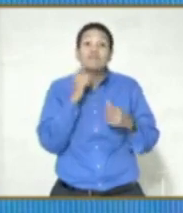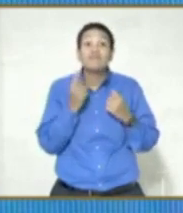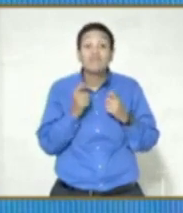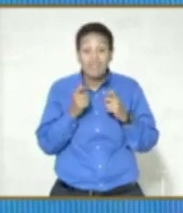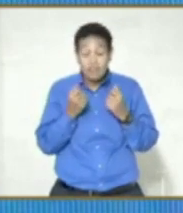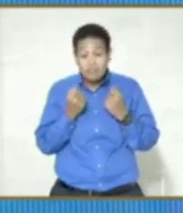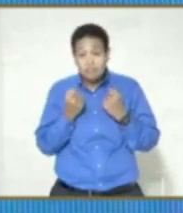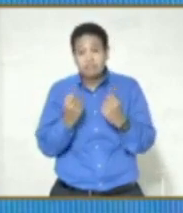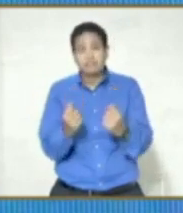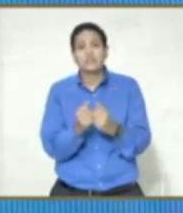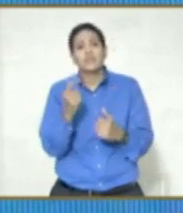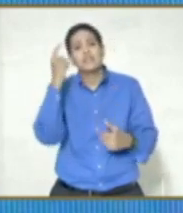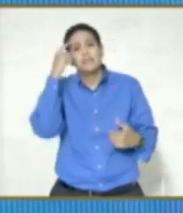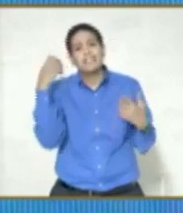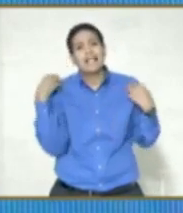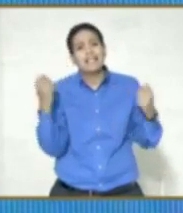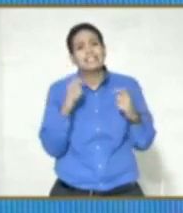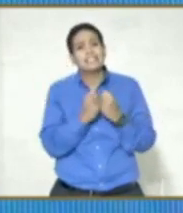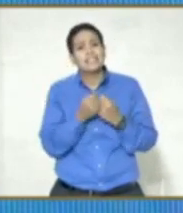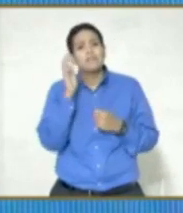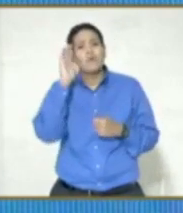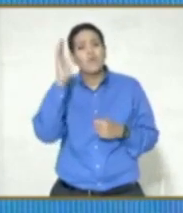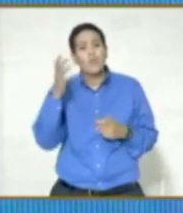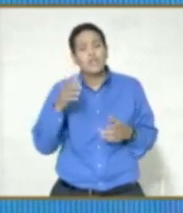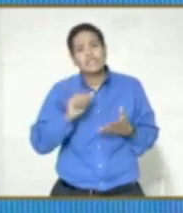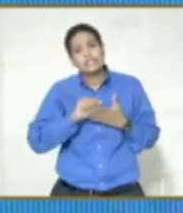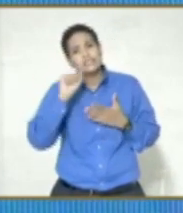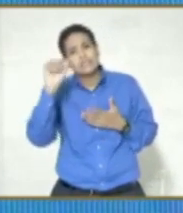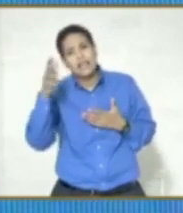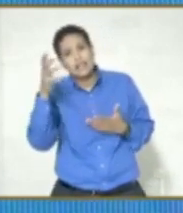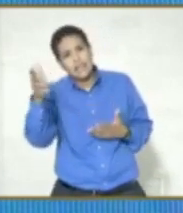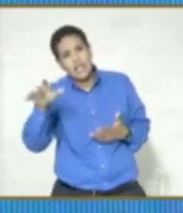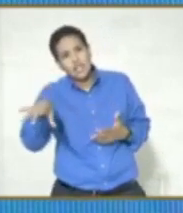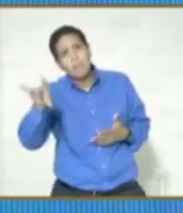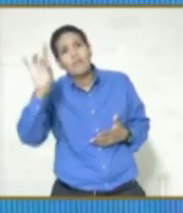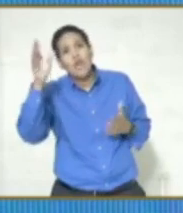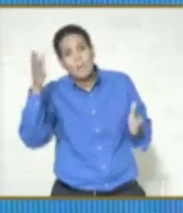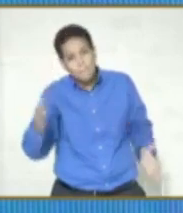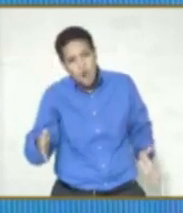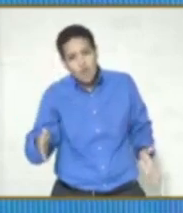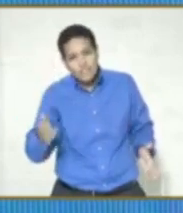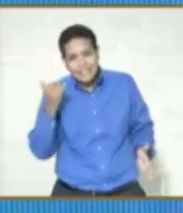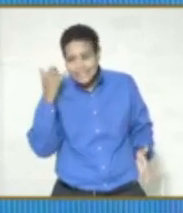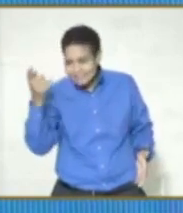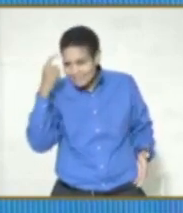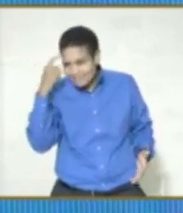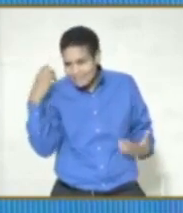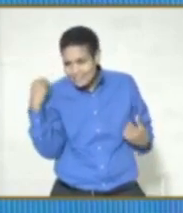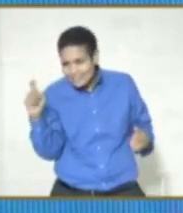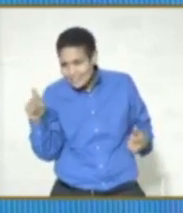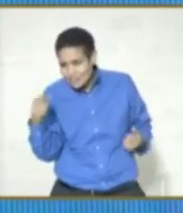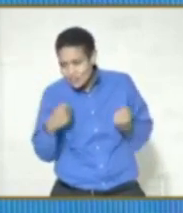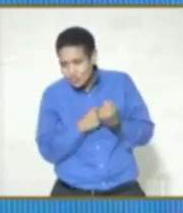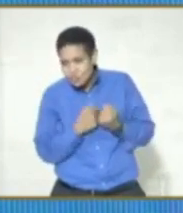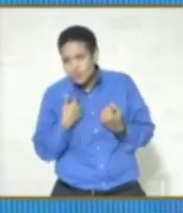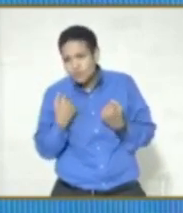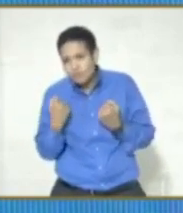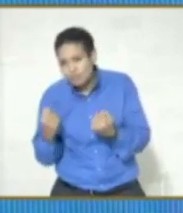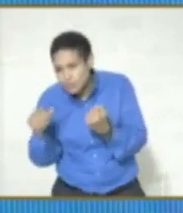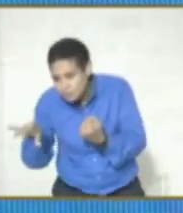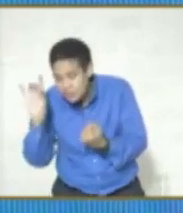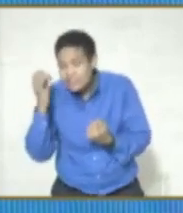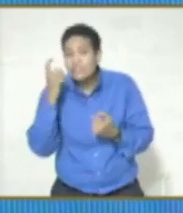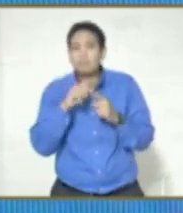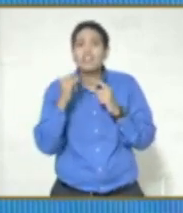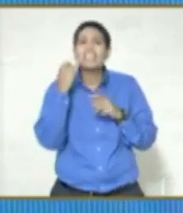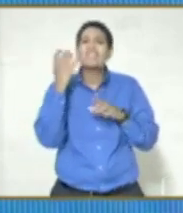the mental health team, will be deployed to pick up persons. But certainly if you want to have some